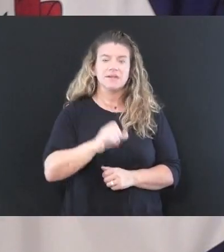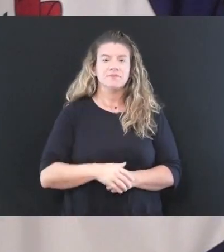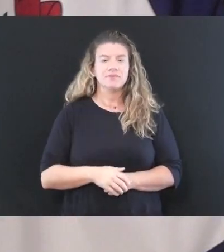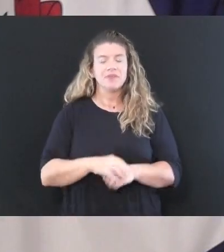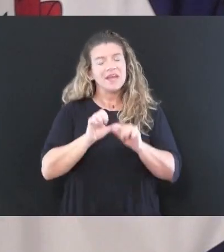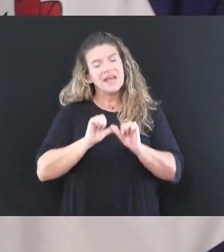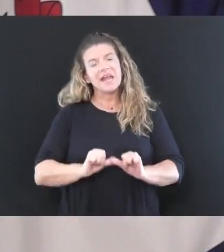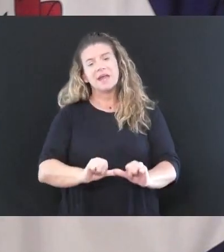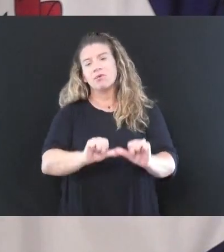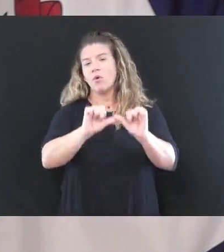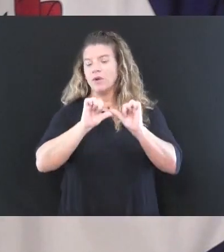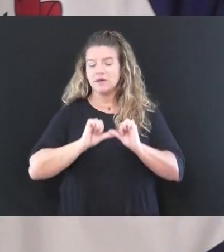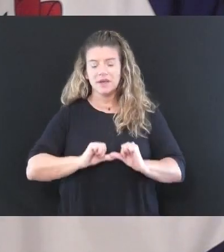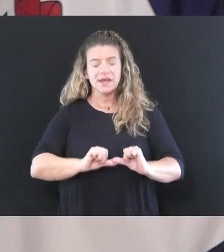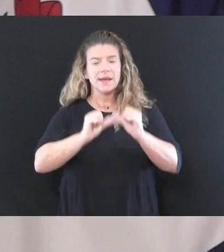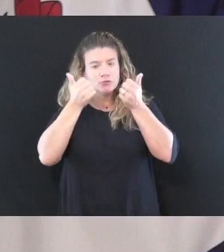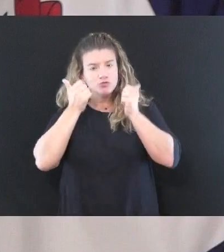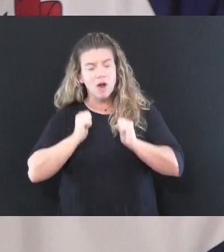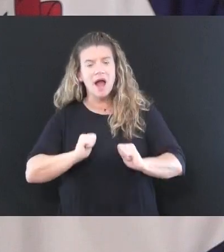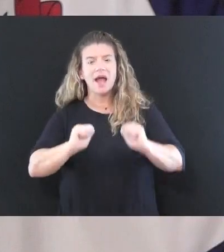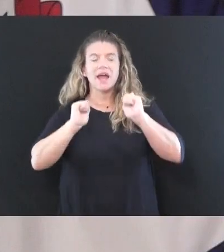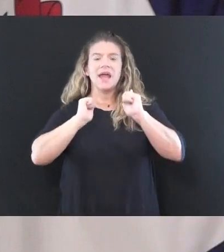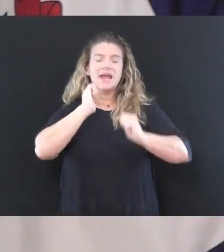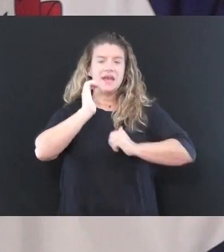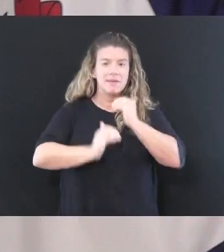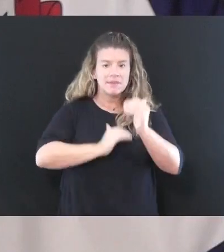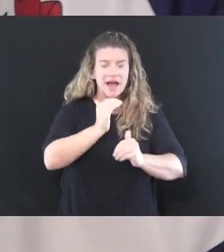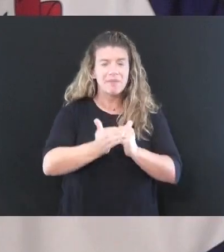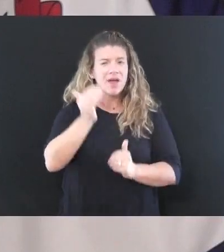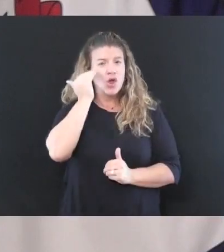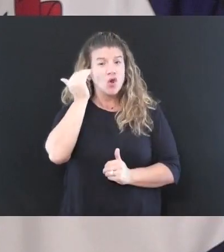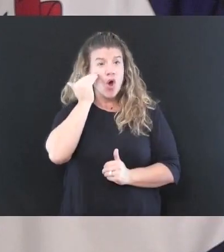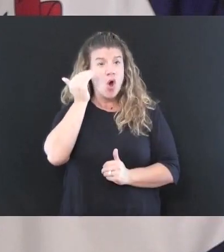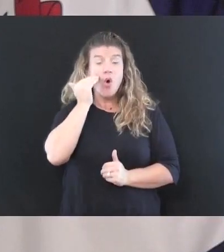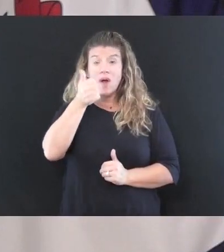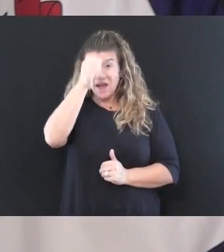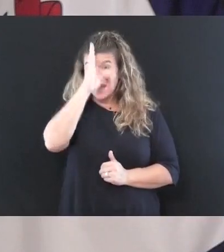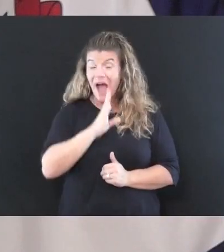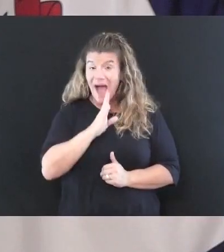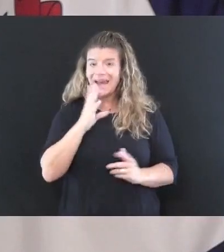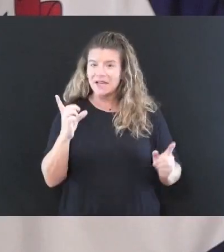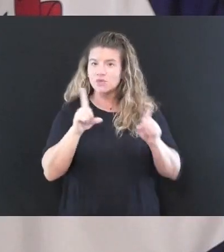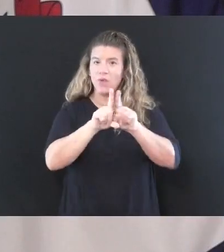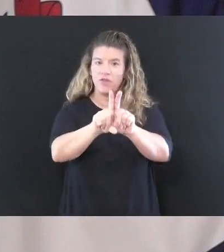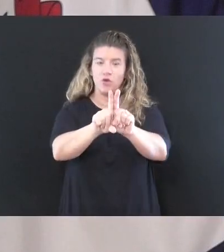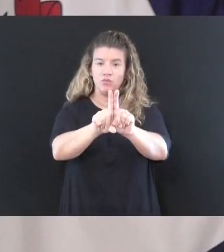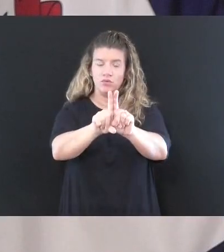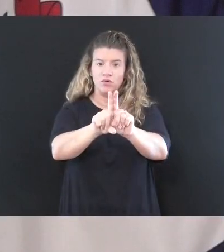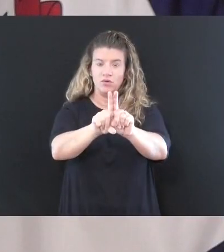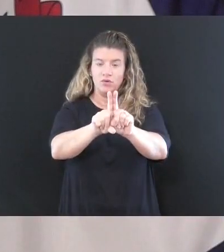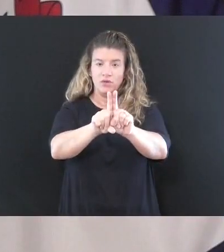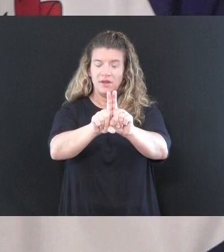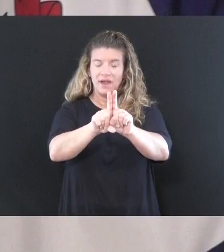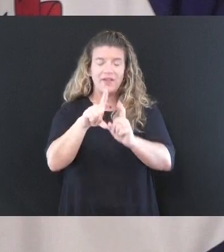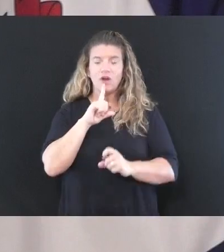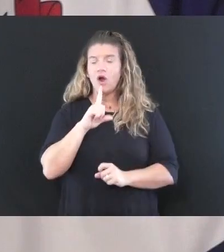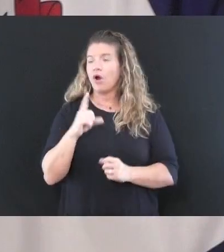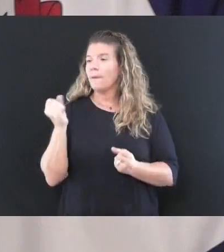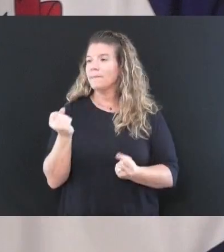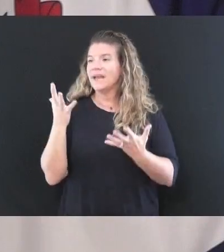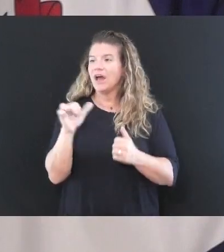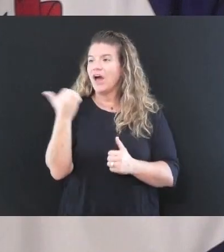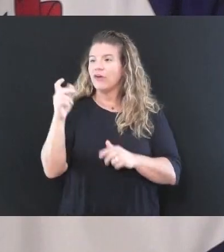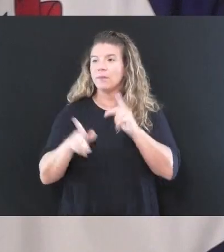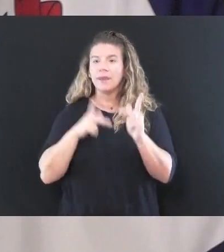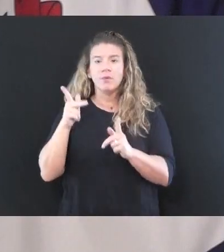keep climbing. Know God is with you. And by your example, there are many, many, many that are climbing